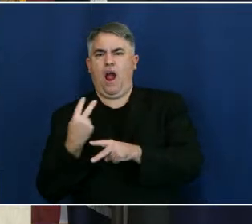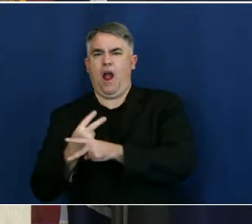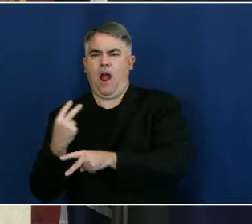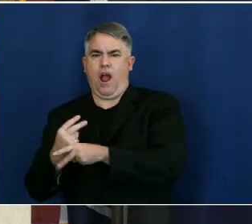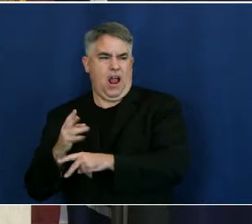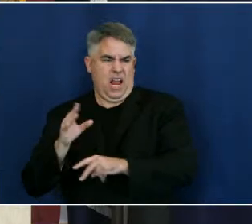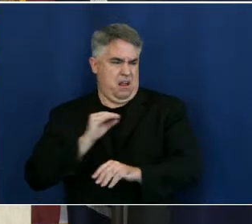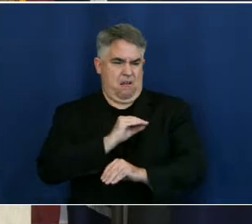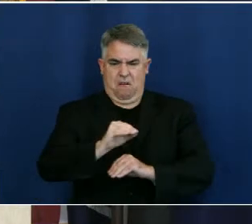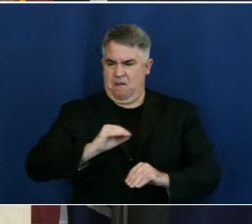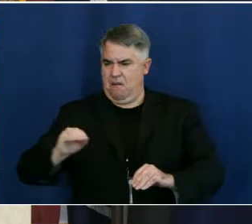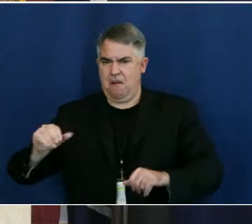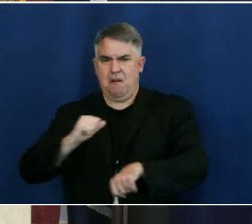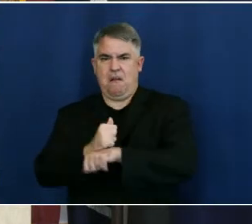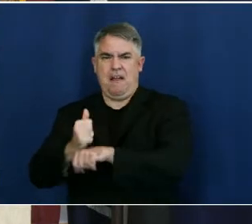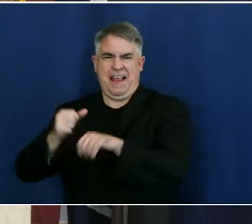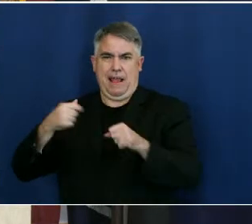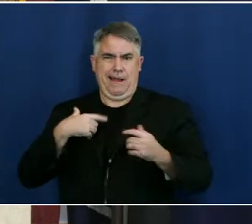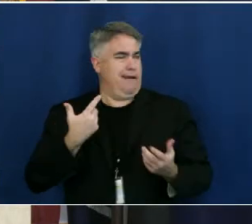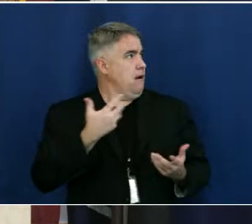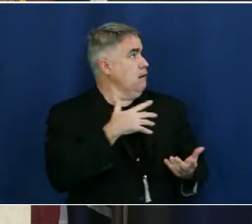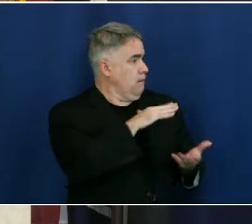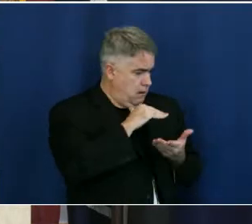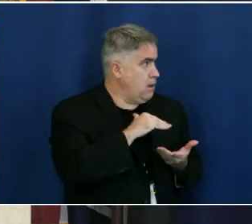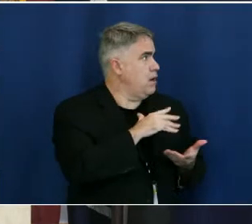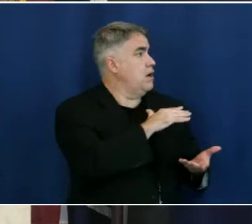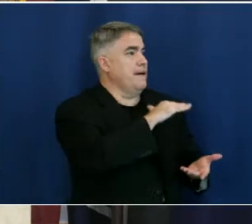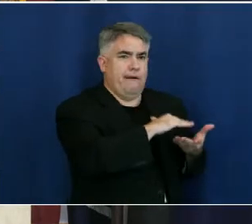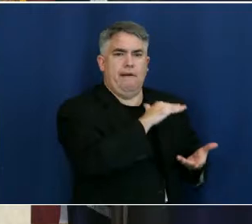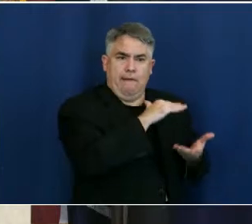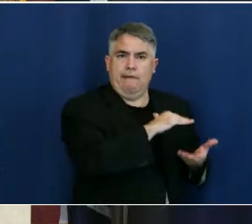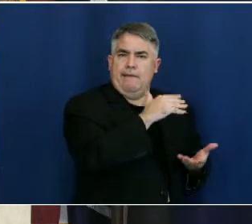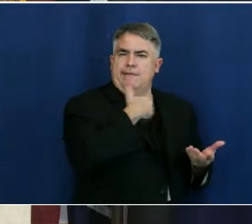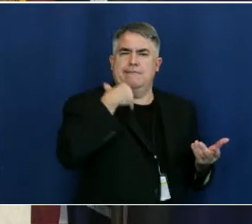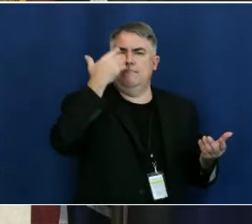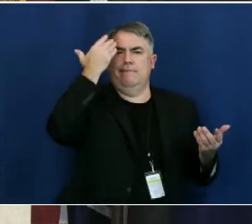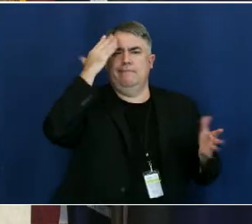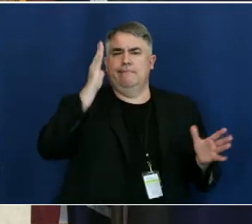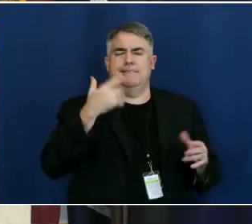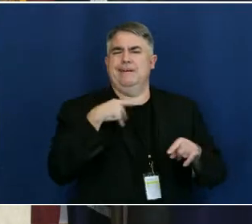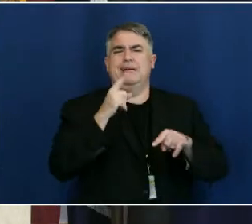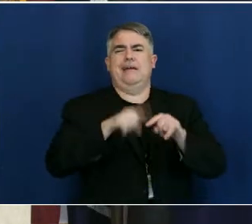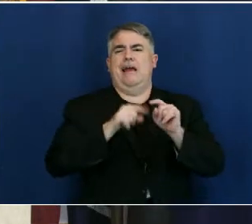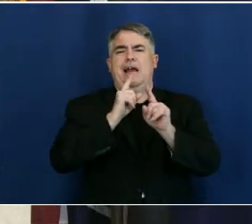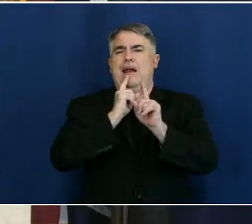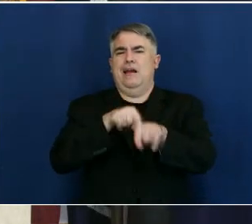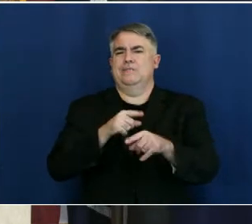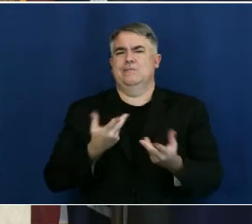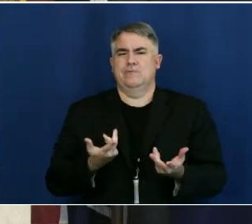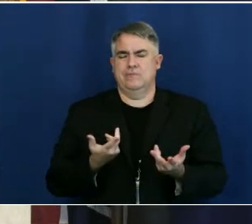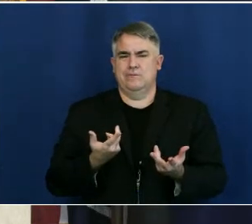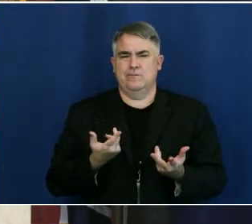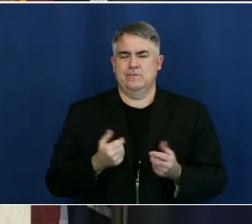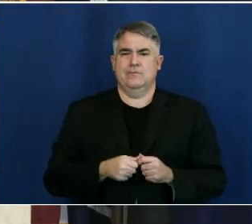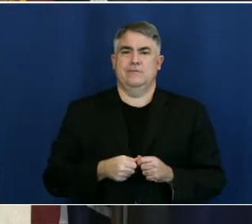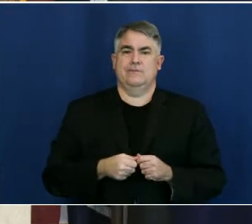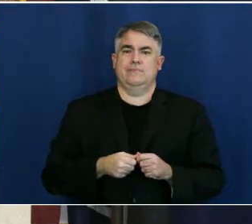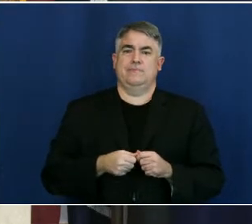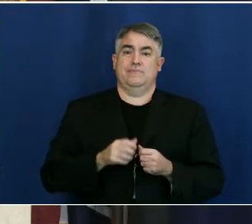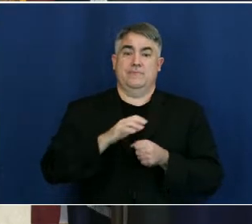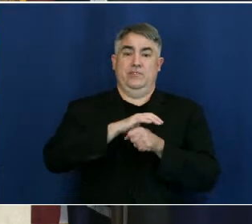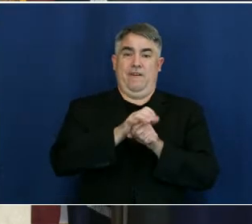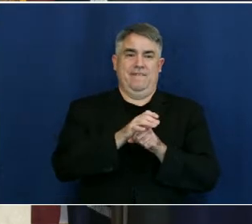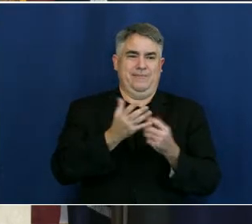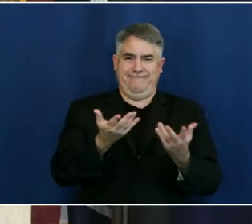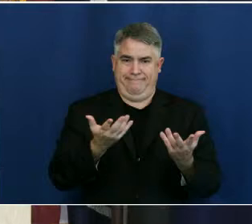wouldn't be responsible to speculate on something. We've really tried from the beginning of COVID to be really candid about what we know and what we don't know. And when we don't